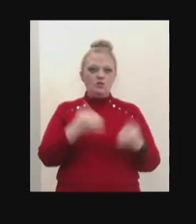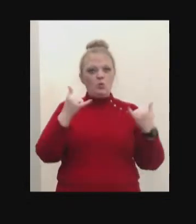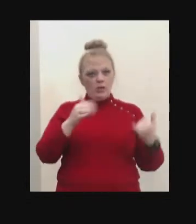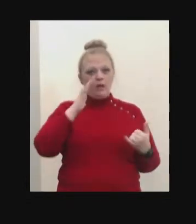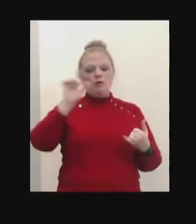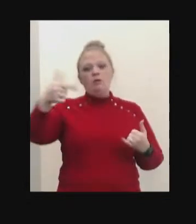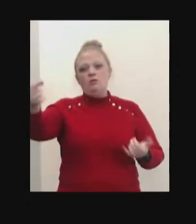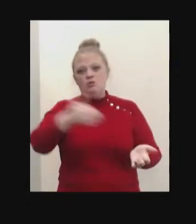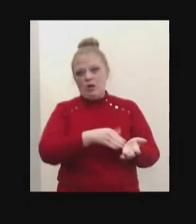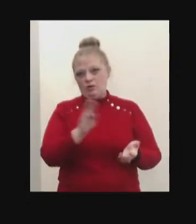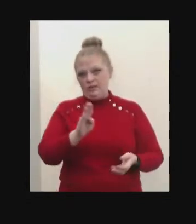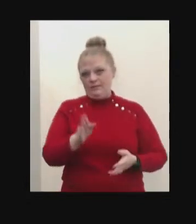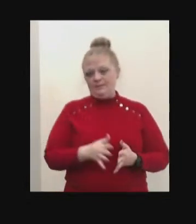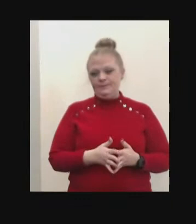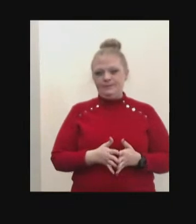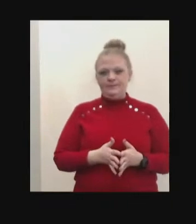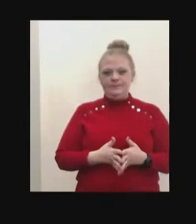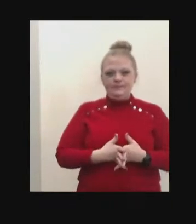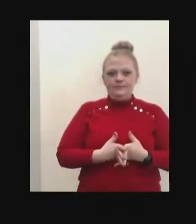B.